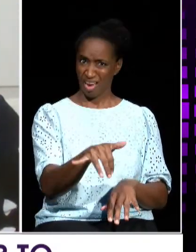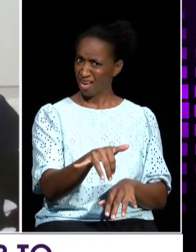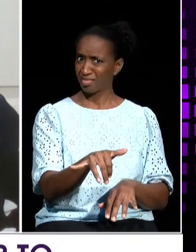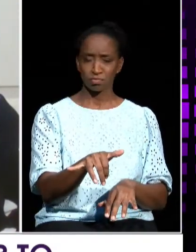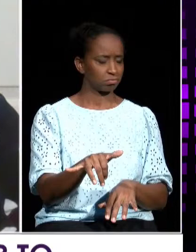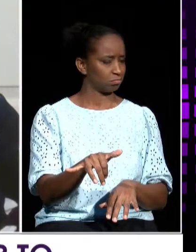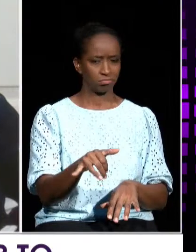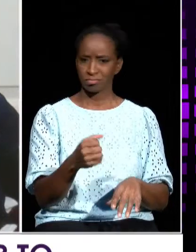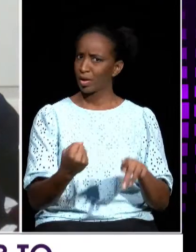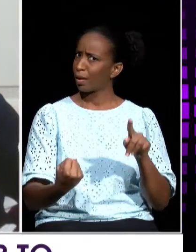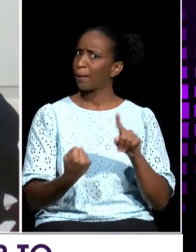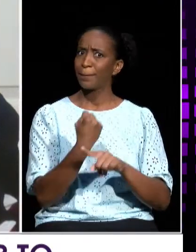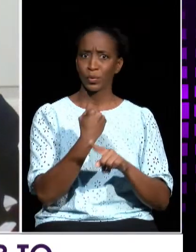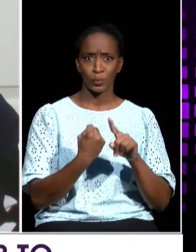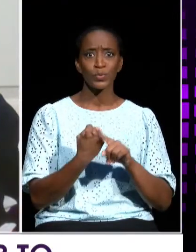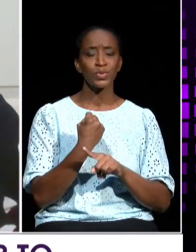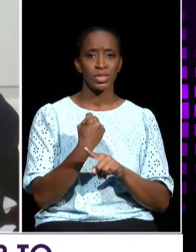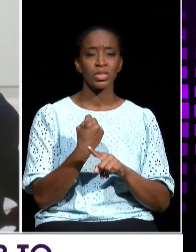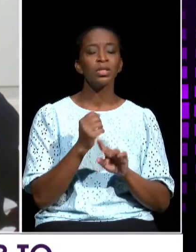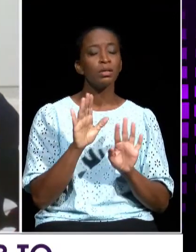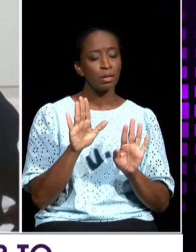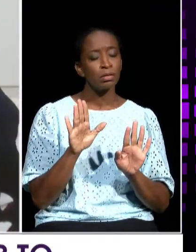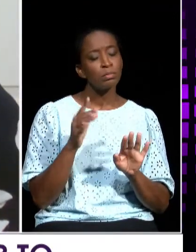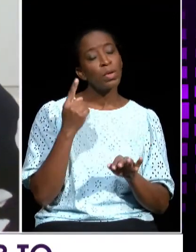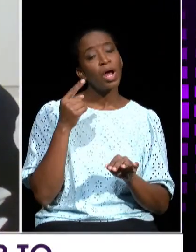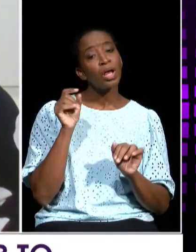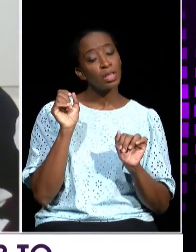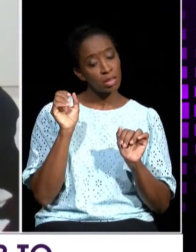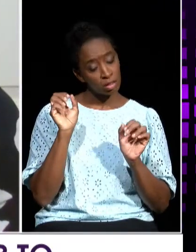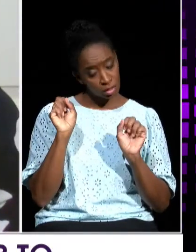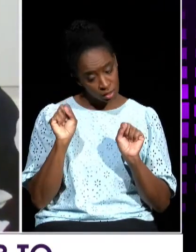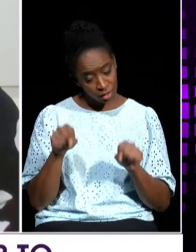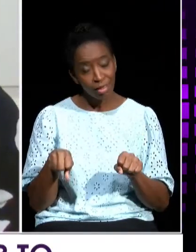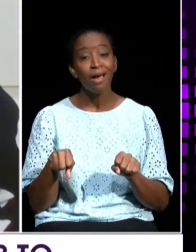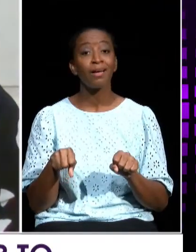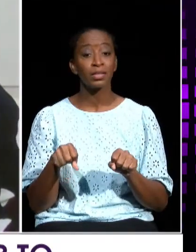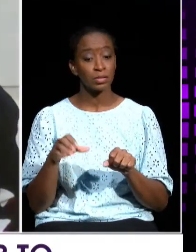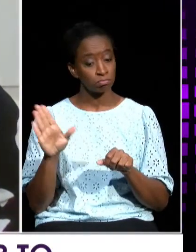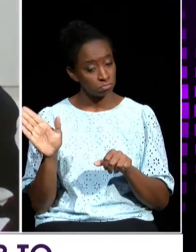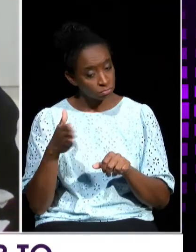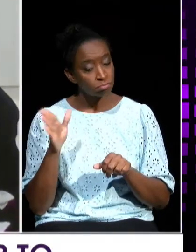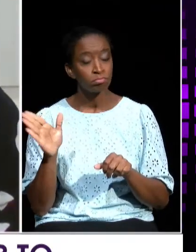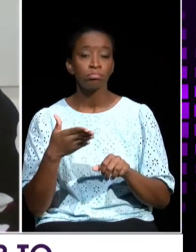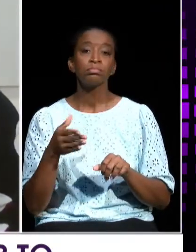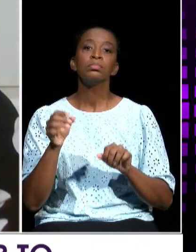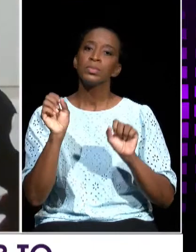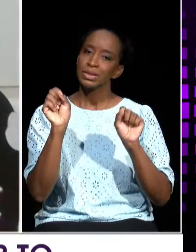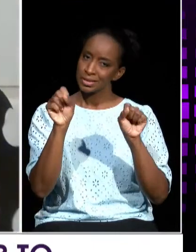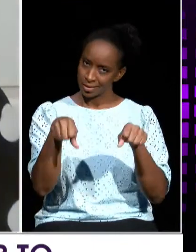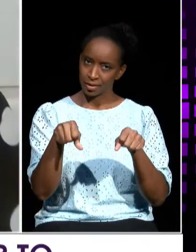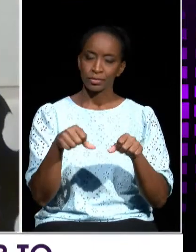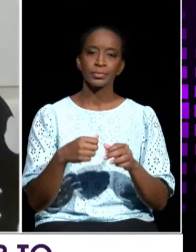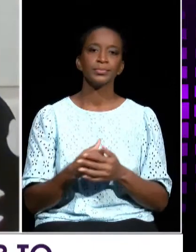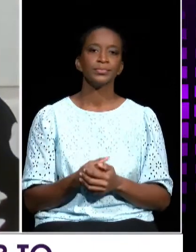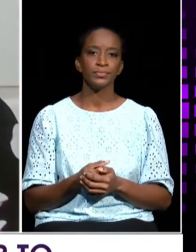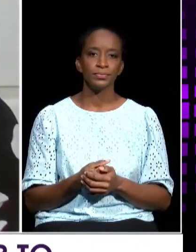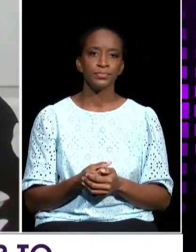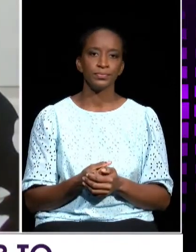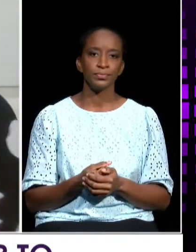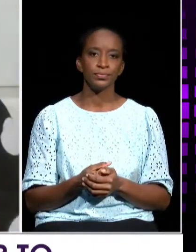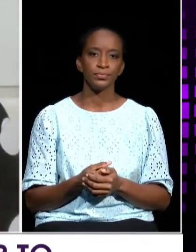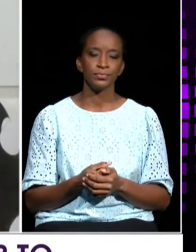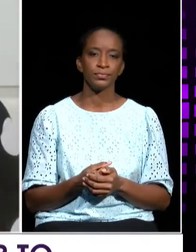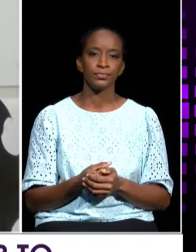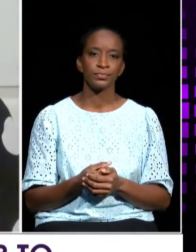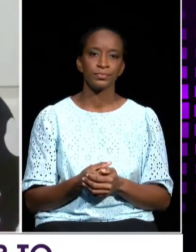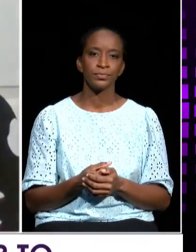still have a place in as an option to punishment. We